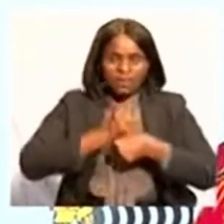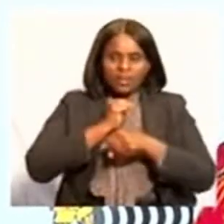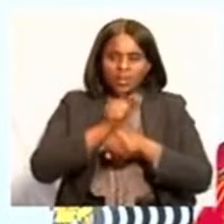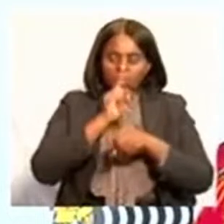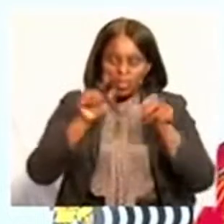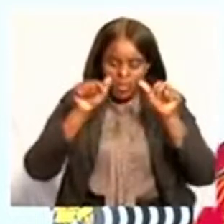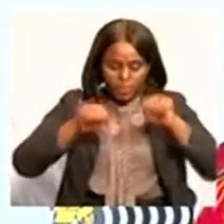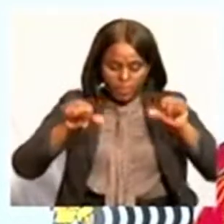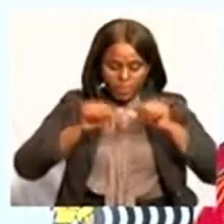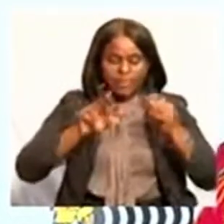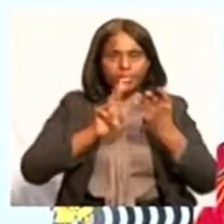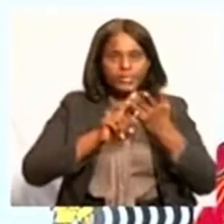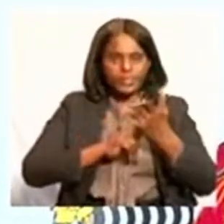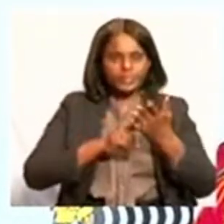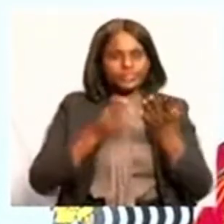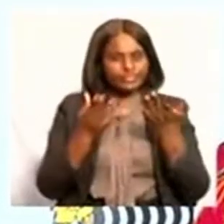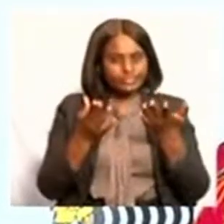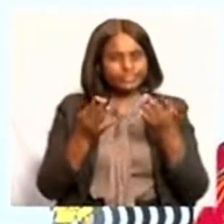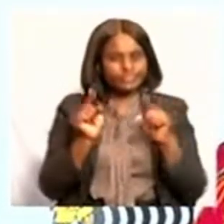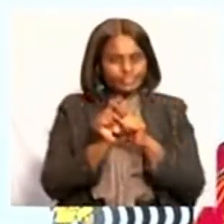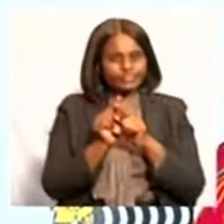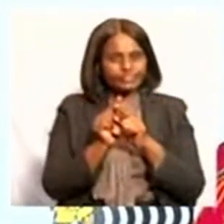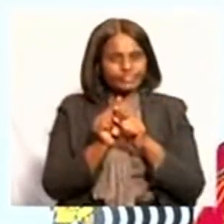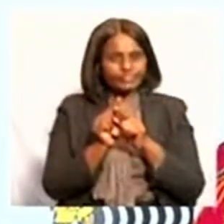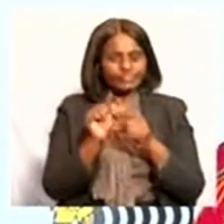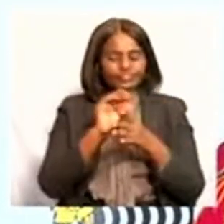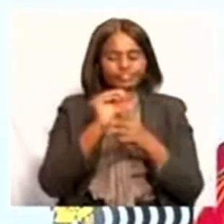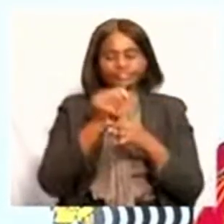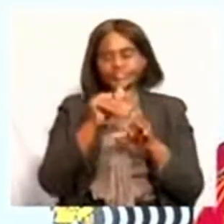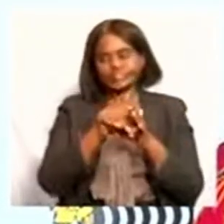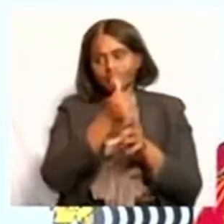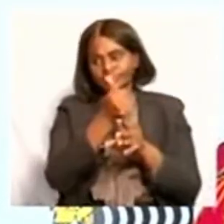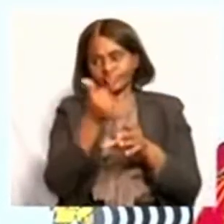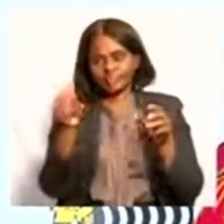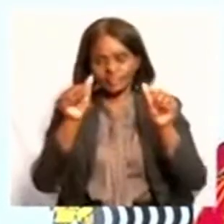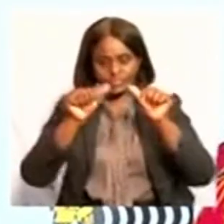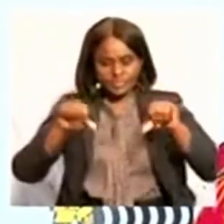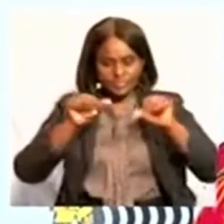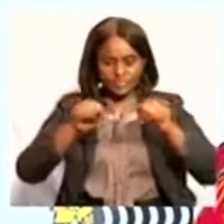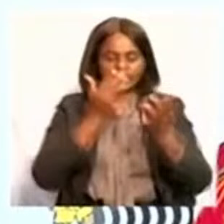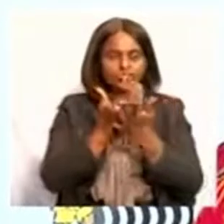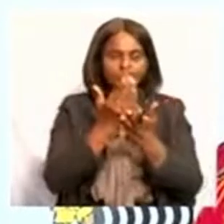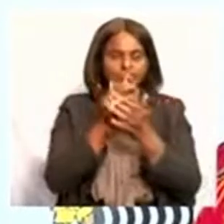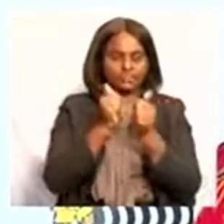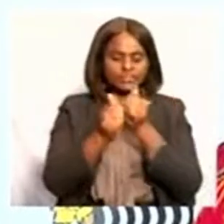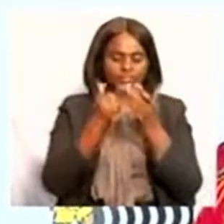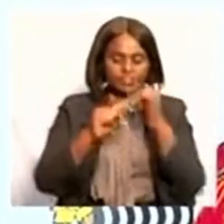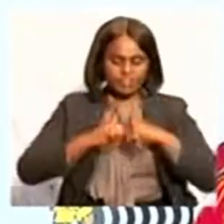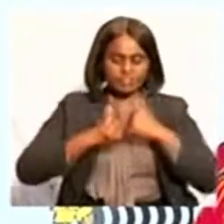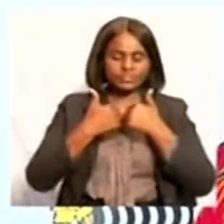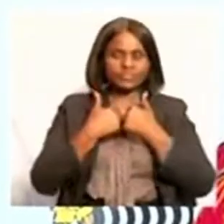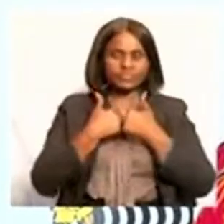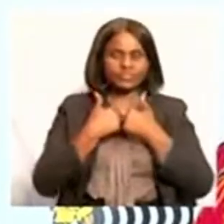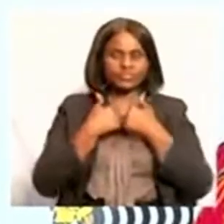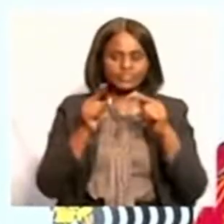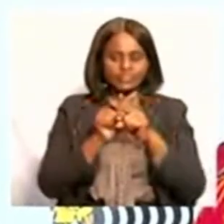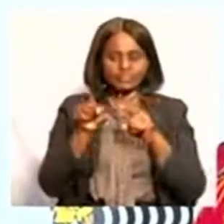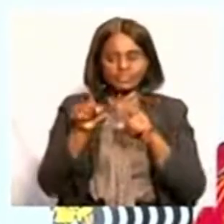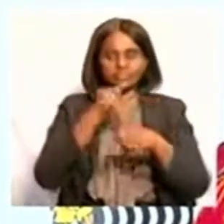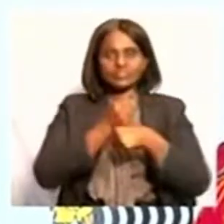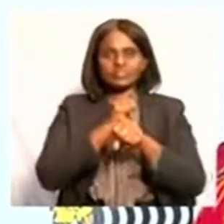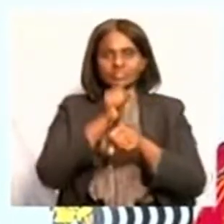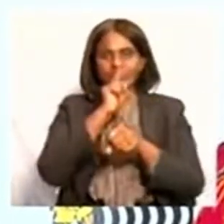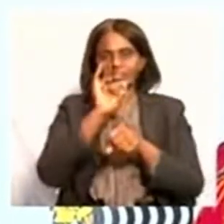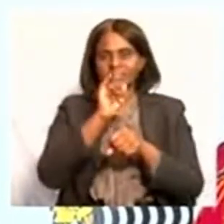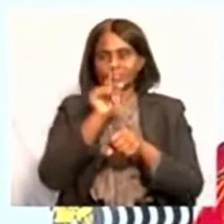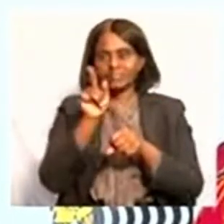audit reports, or in other words, the audit recommendations that we come up with, ensure that